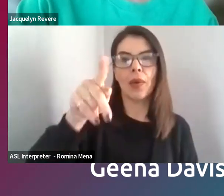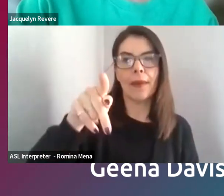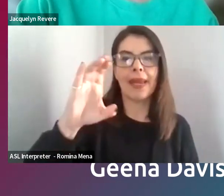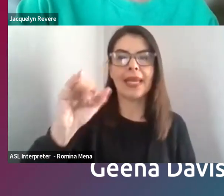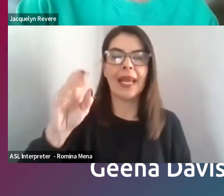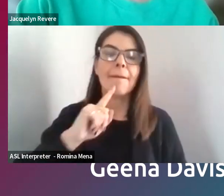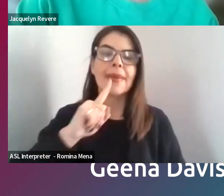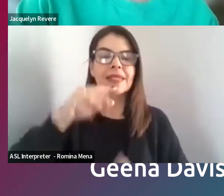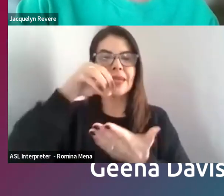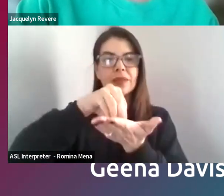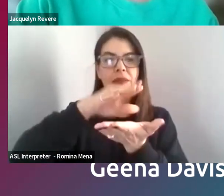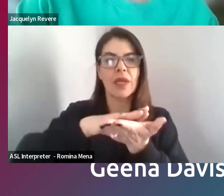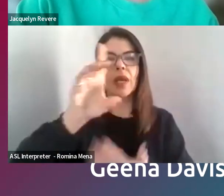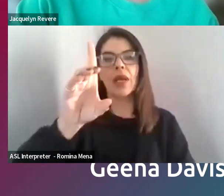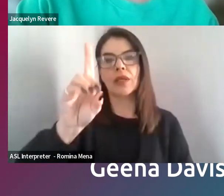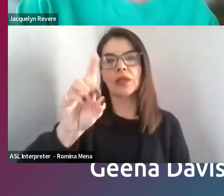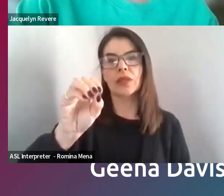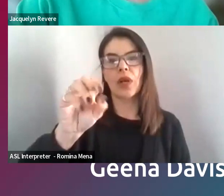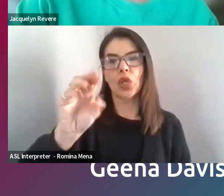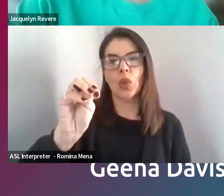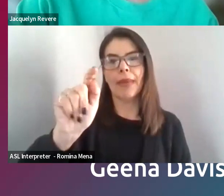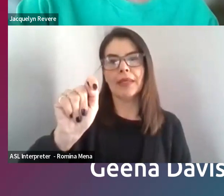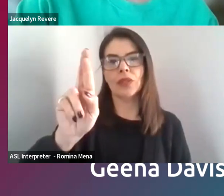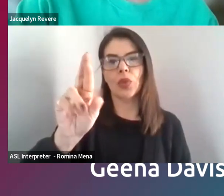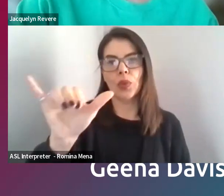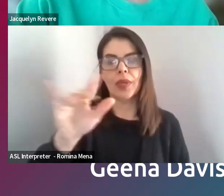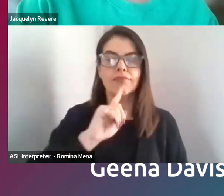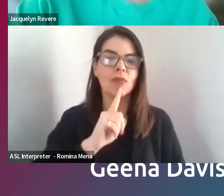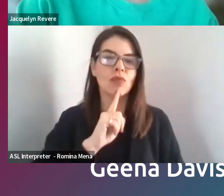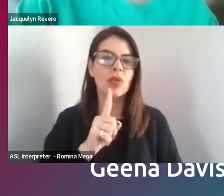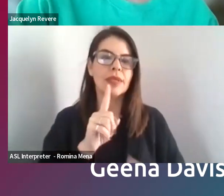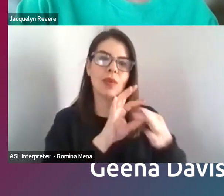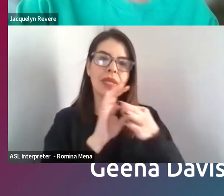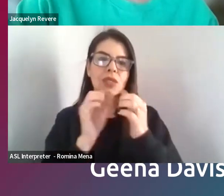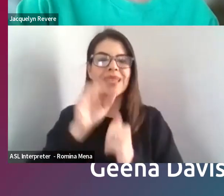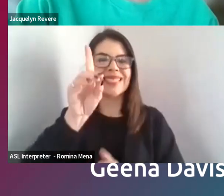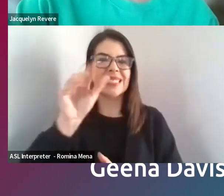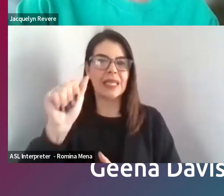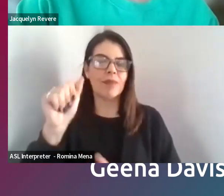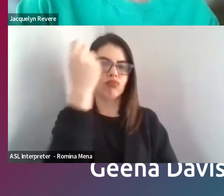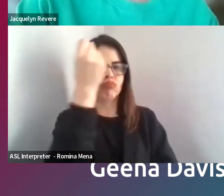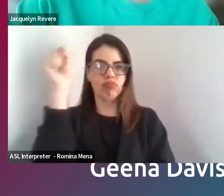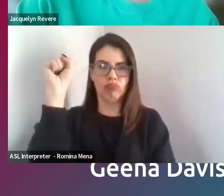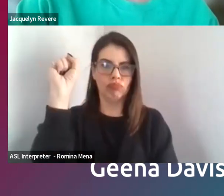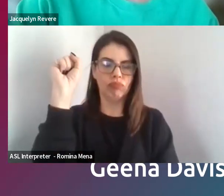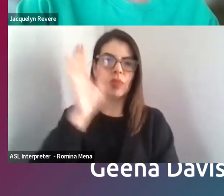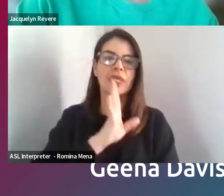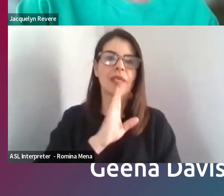a documentary that essentially it is that of the disability revolution is what